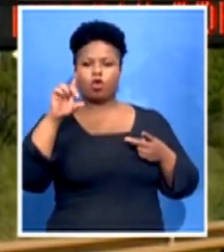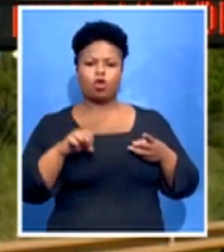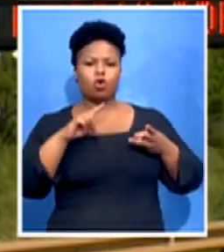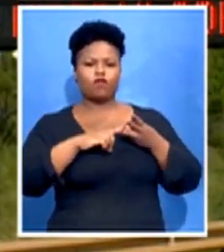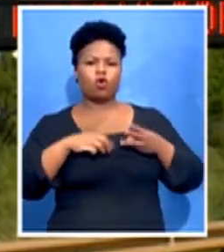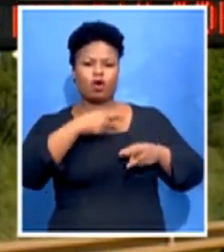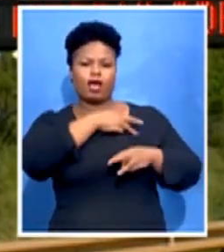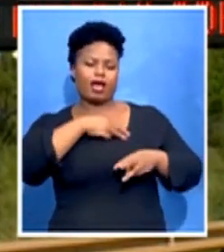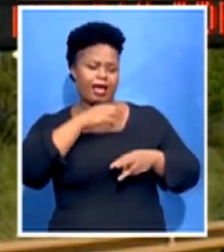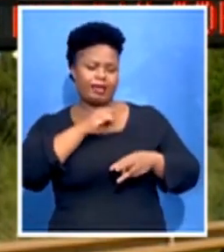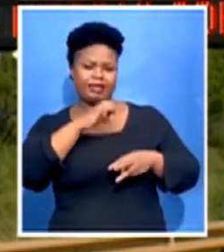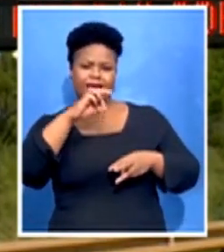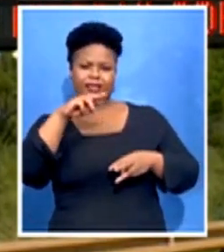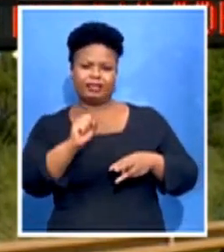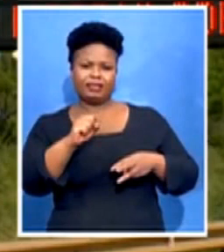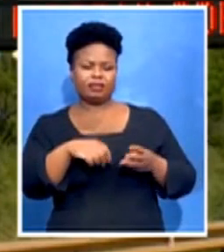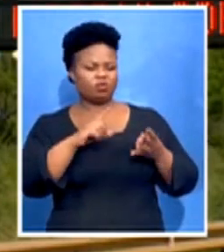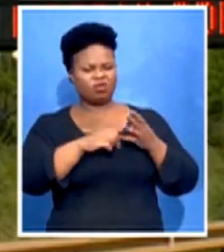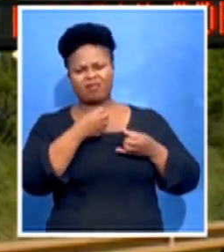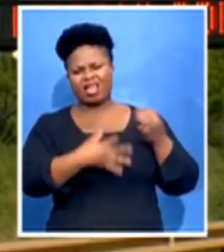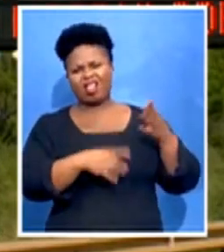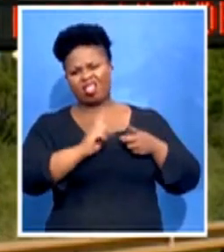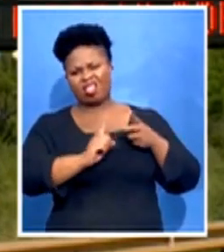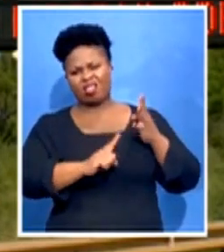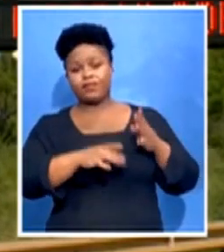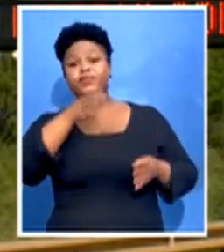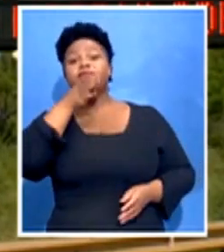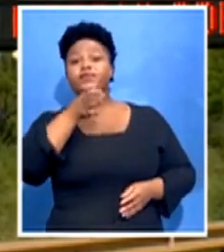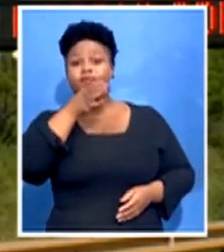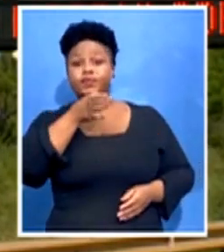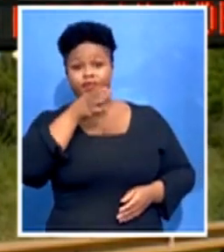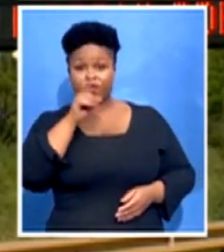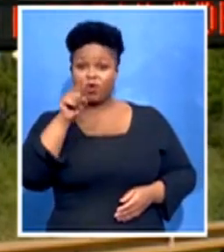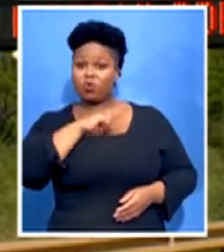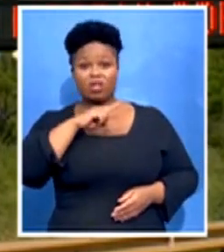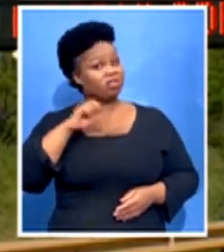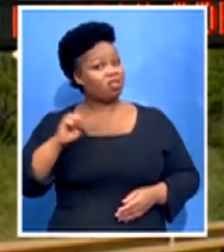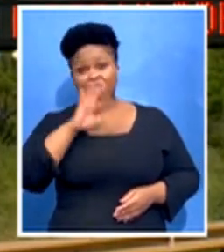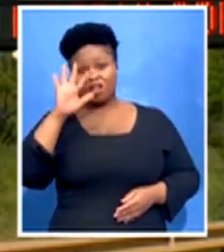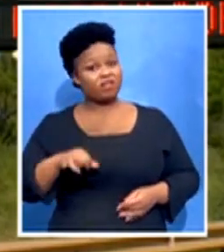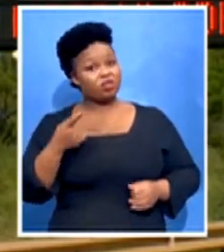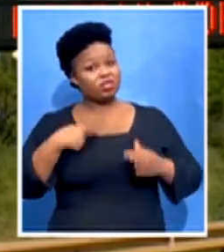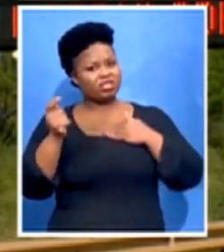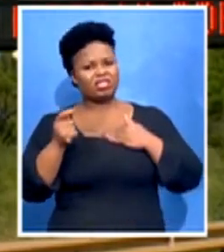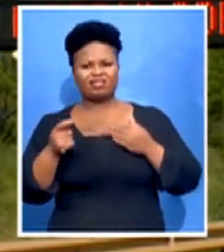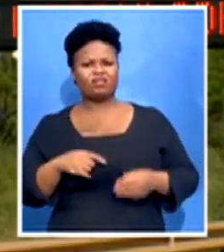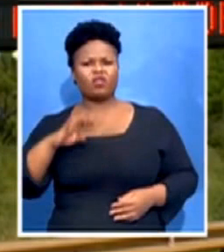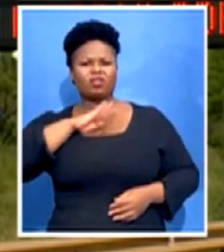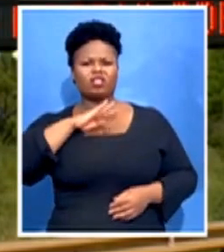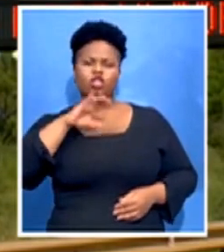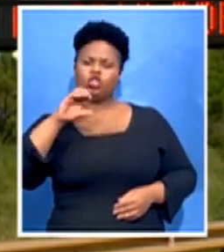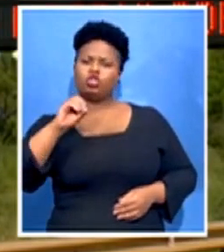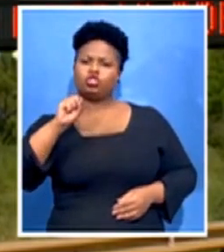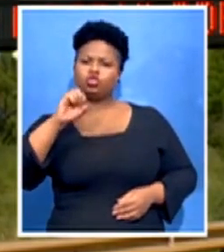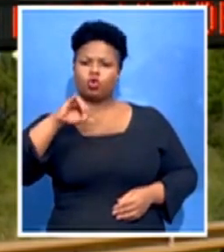including alcohol, which is a soldier. In South Africa, they've not been selling this kind of a soldier. So those are the illicit goods that we